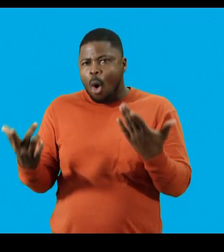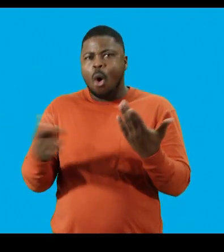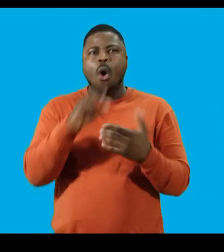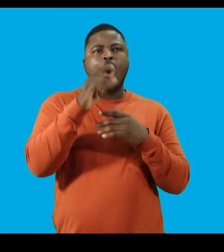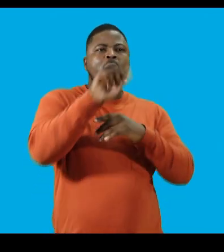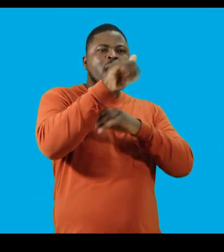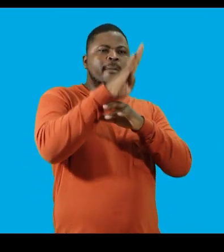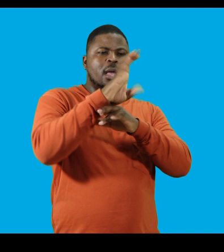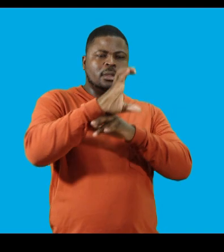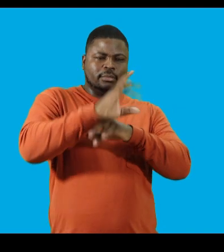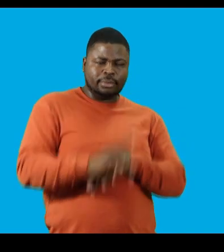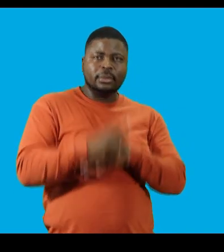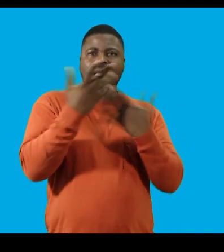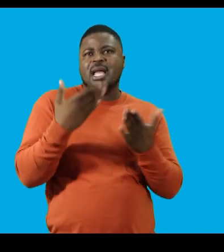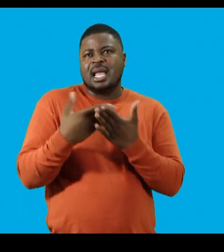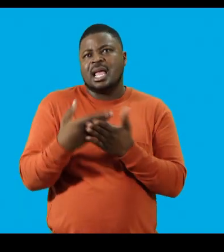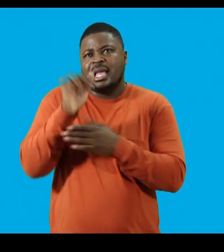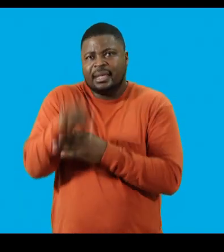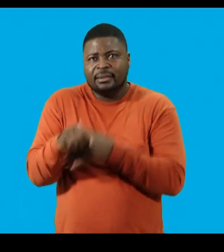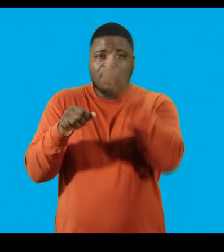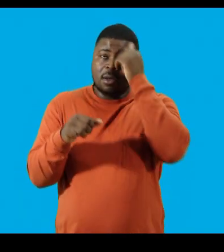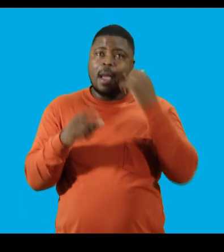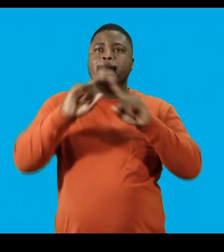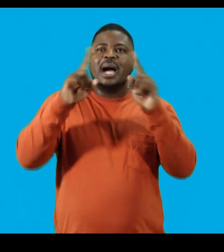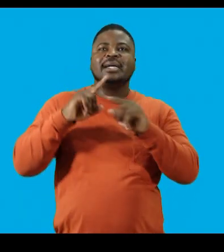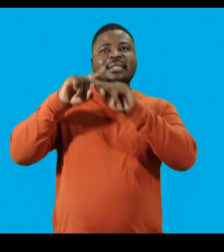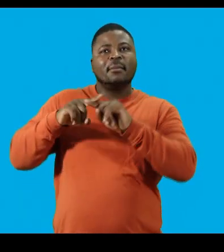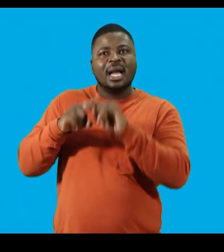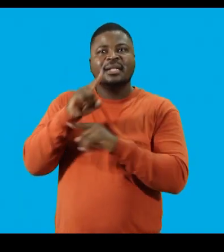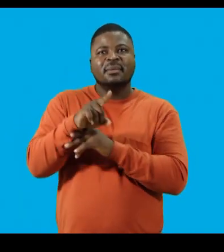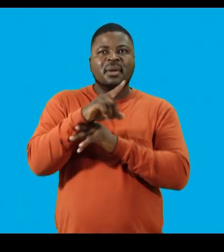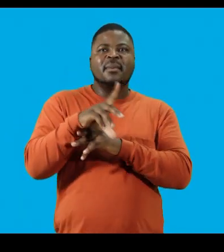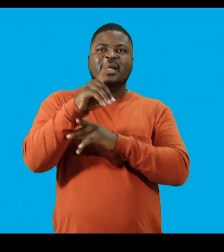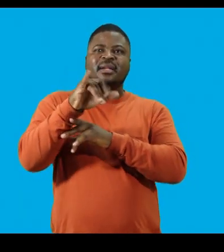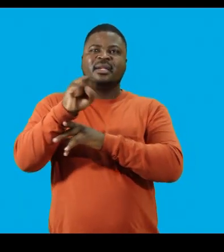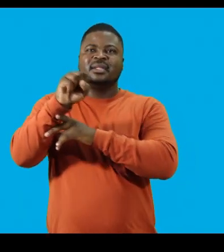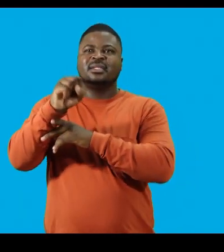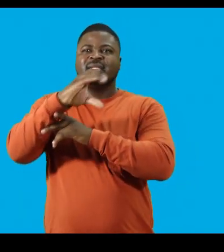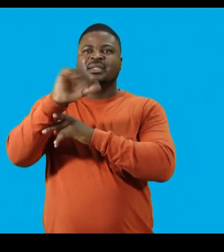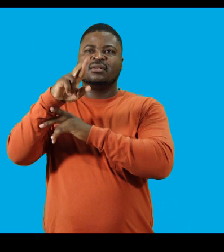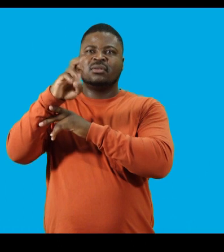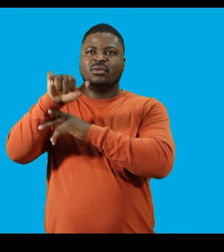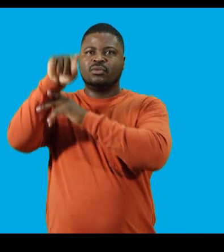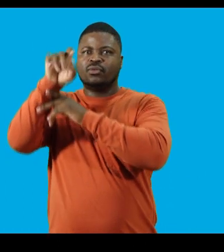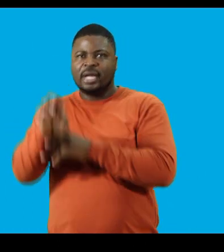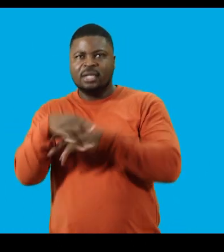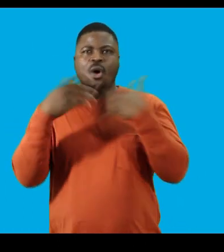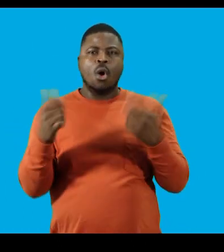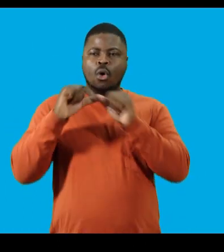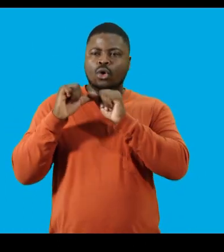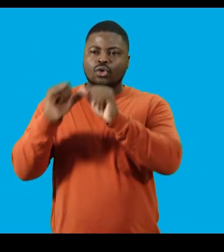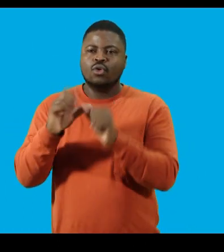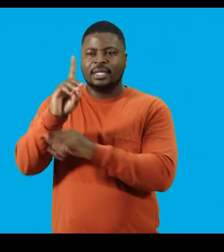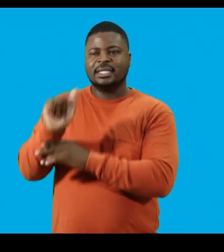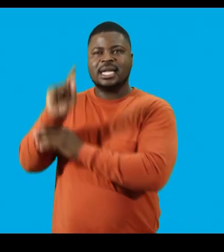and then if it's numerical, whether it's discrete or continuous. My guide